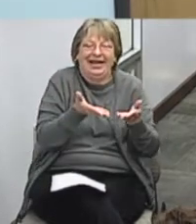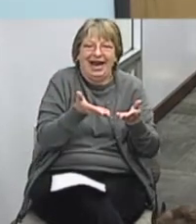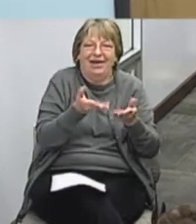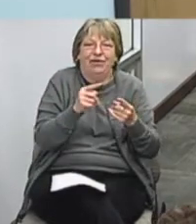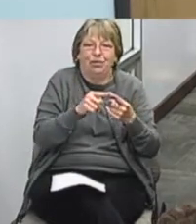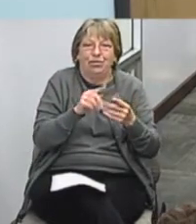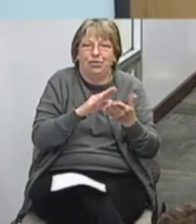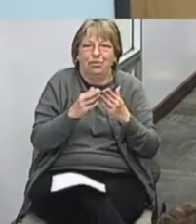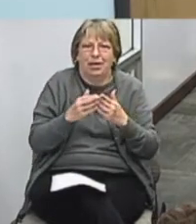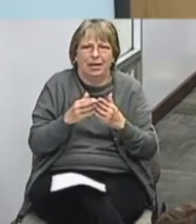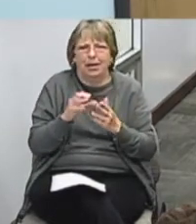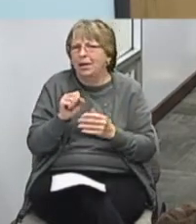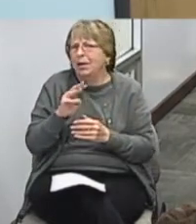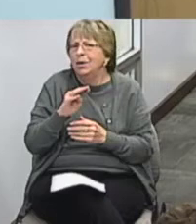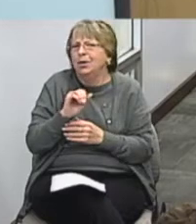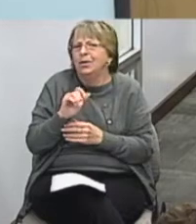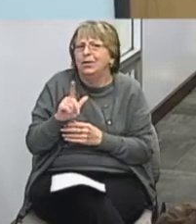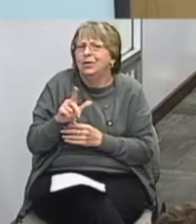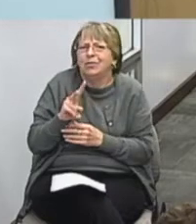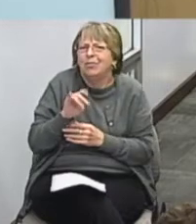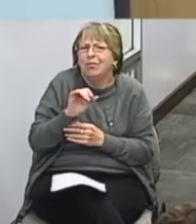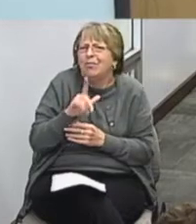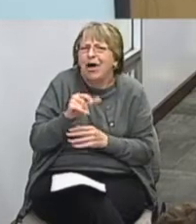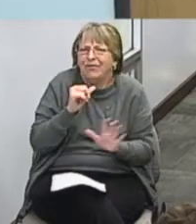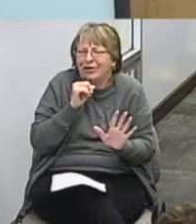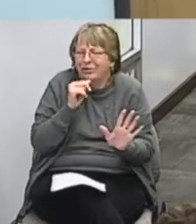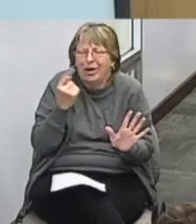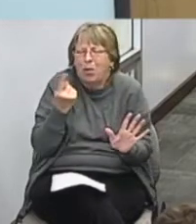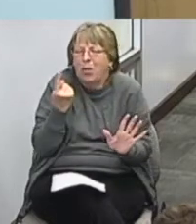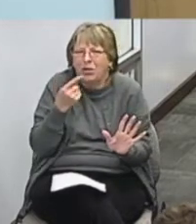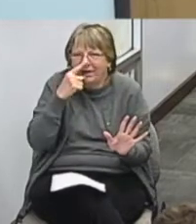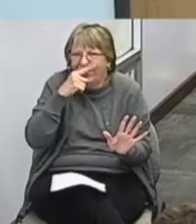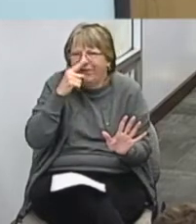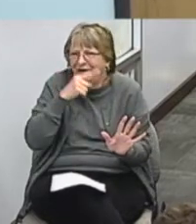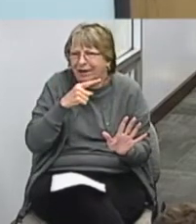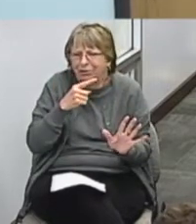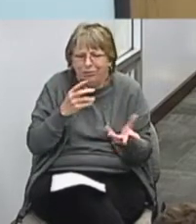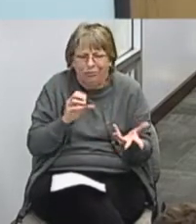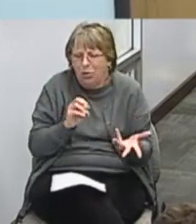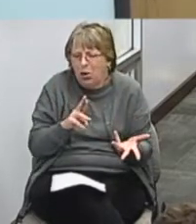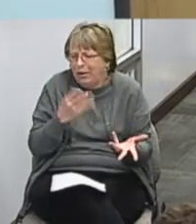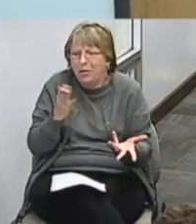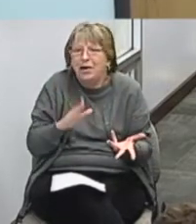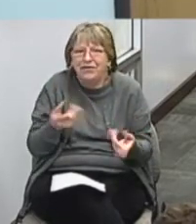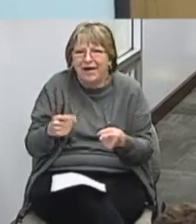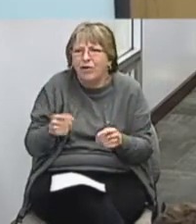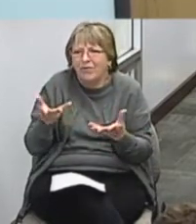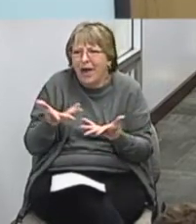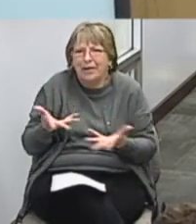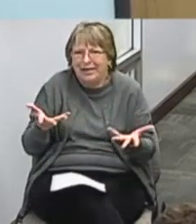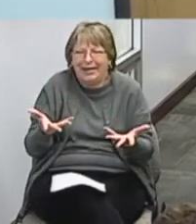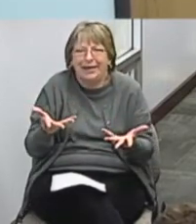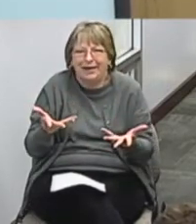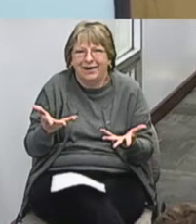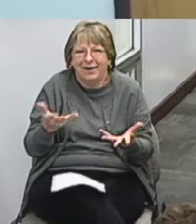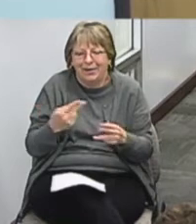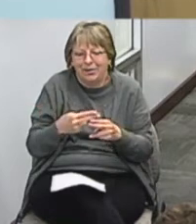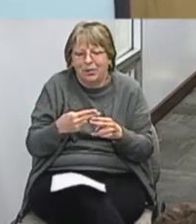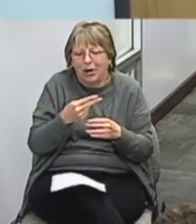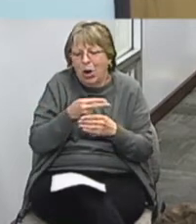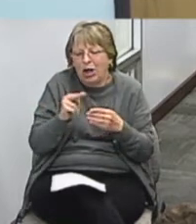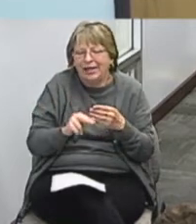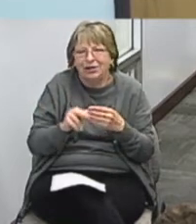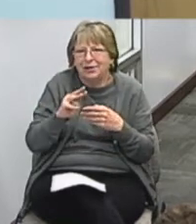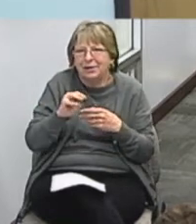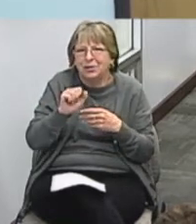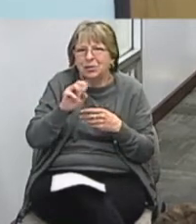Smallville isn't just a fictional town. Our campaign would have never happened if not for the park or the city itself. We call Hutchinson Smallville